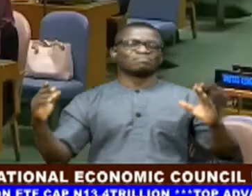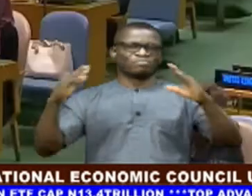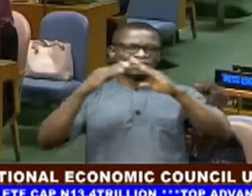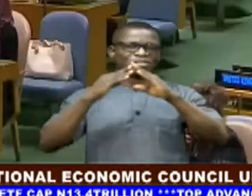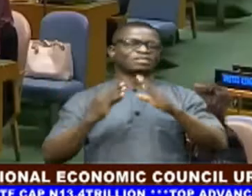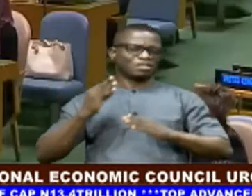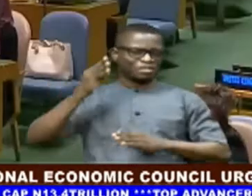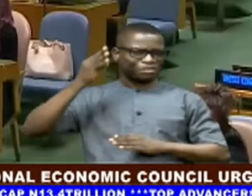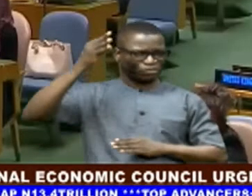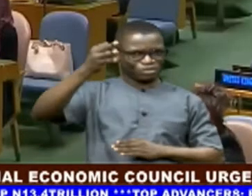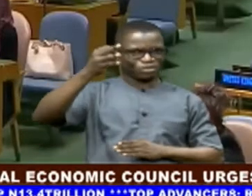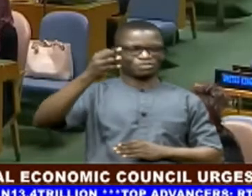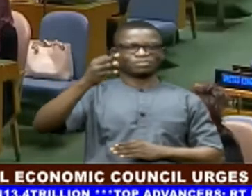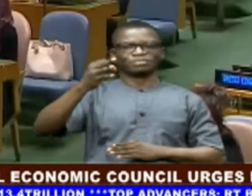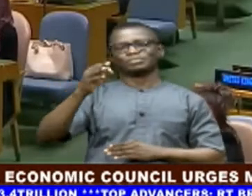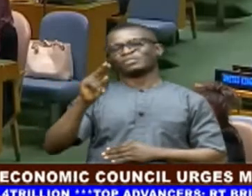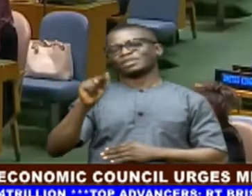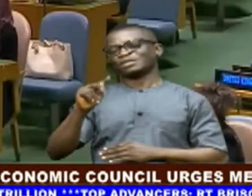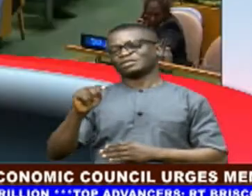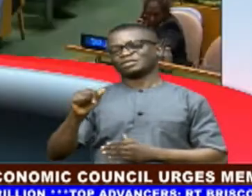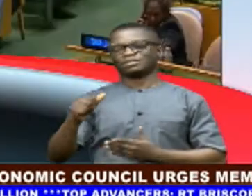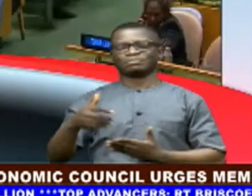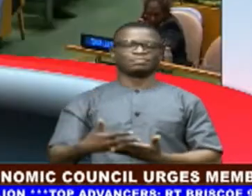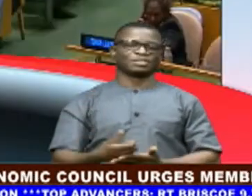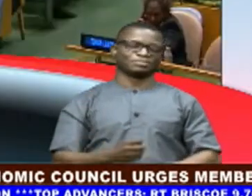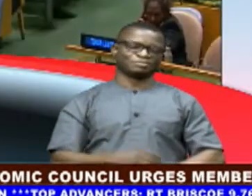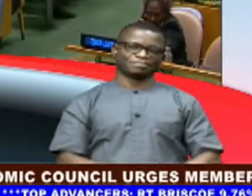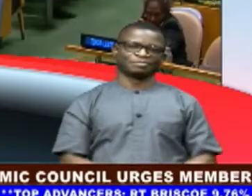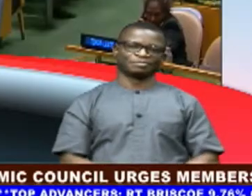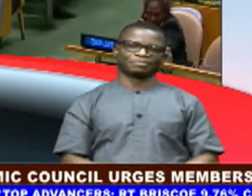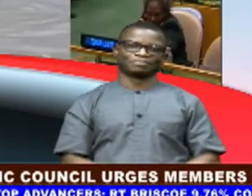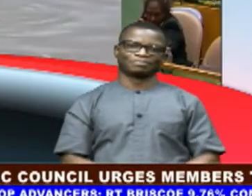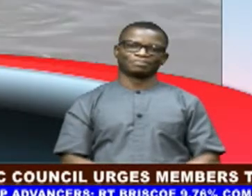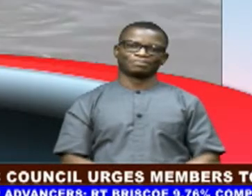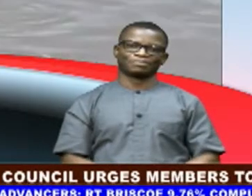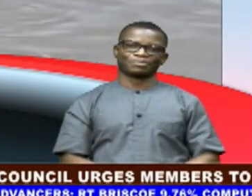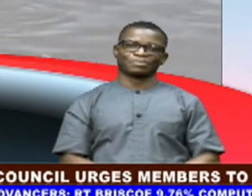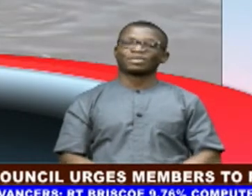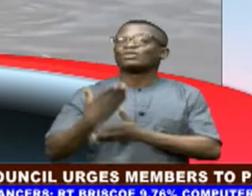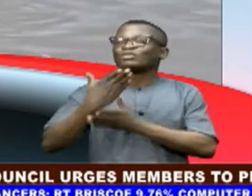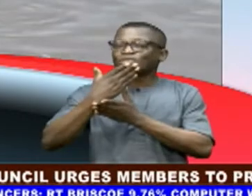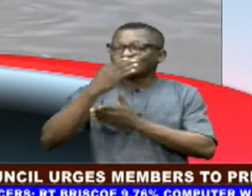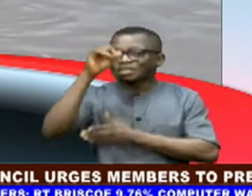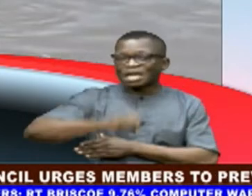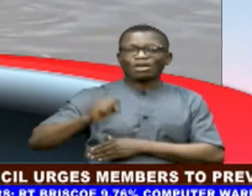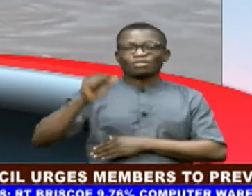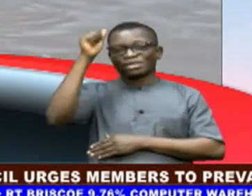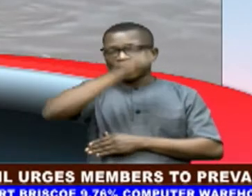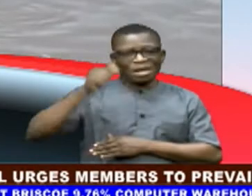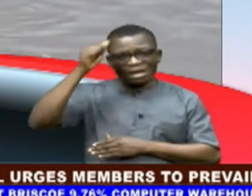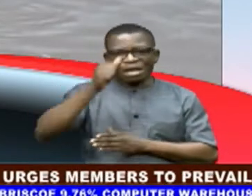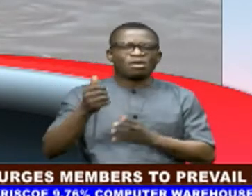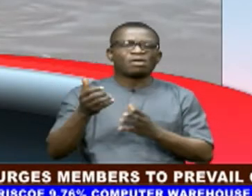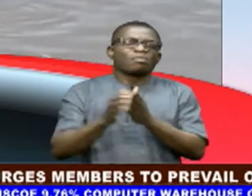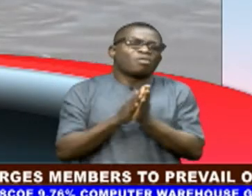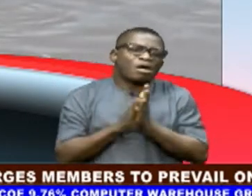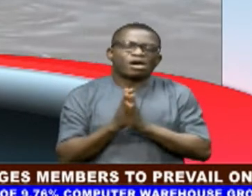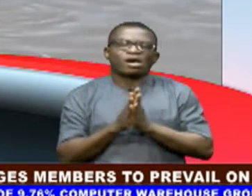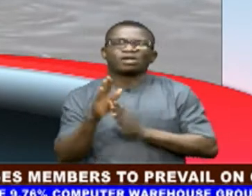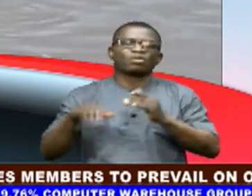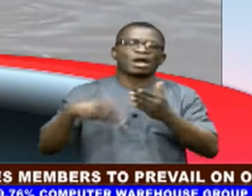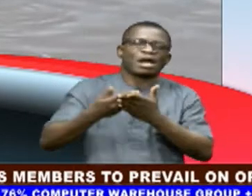Future. Colombe Hamad, NTA News. Desperation by South American migrants to reach the United States